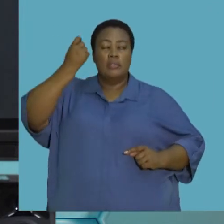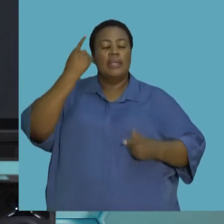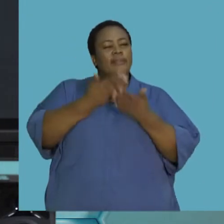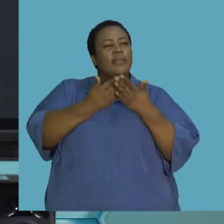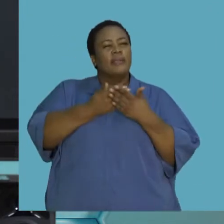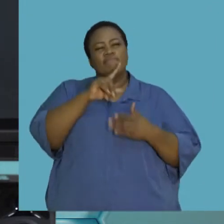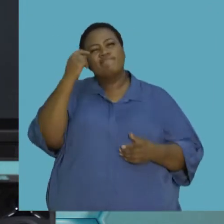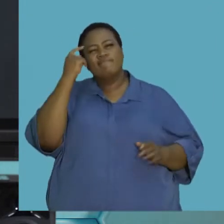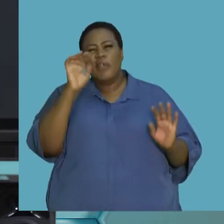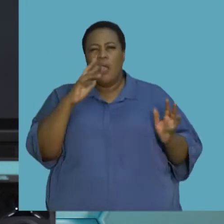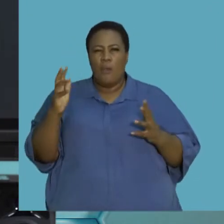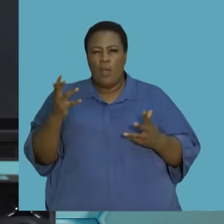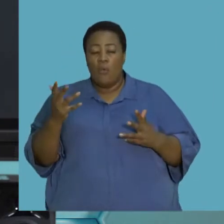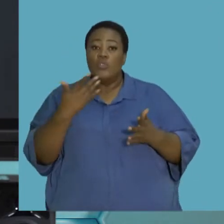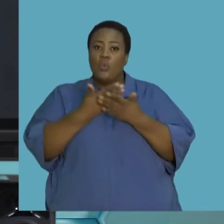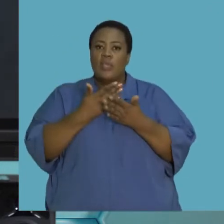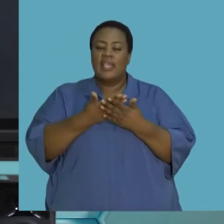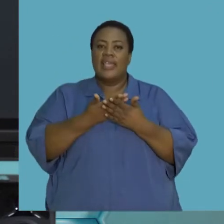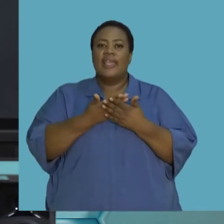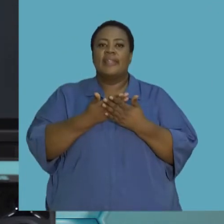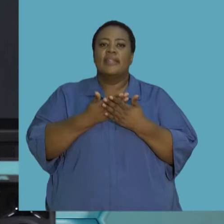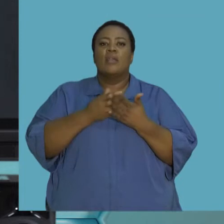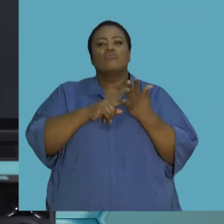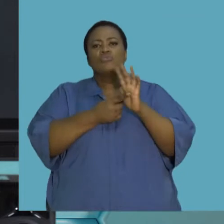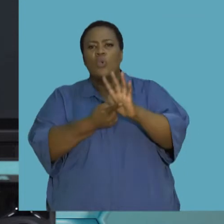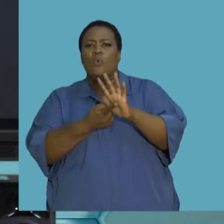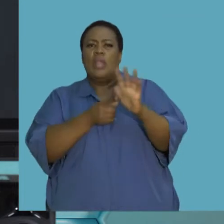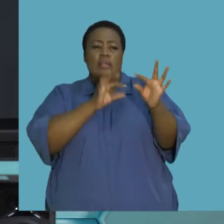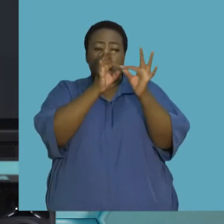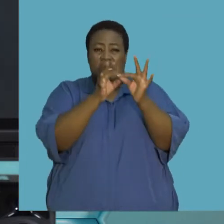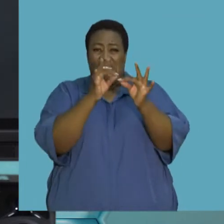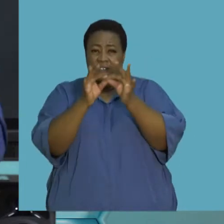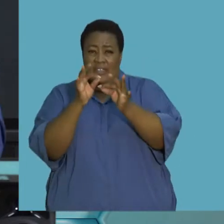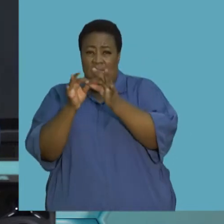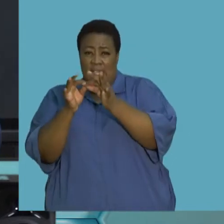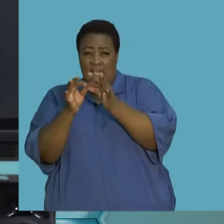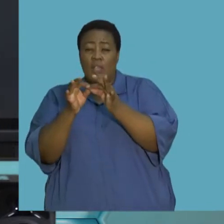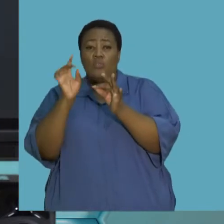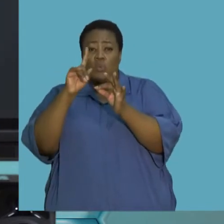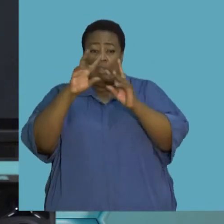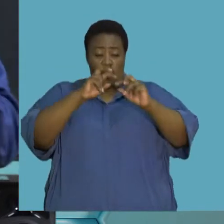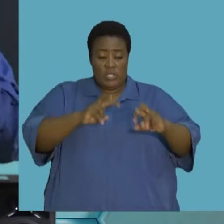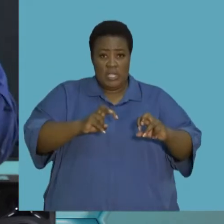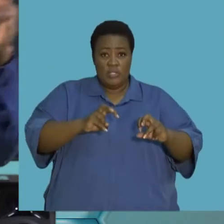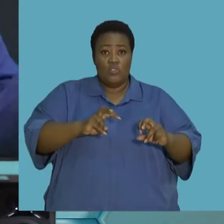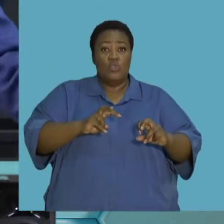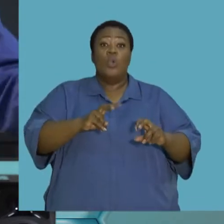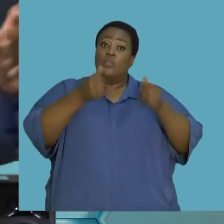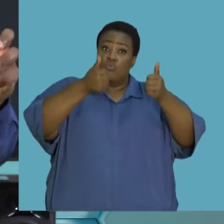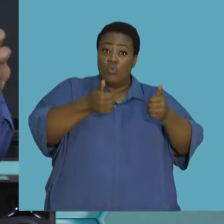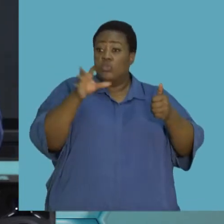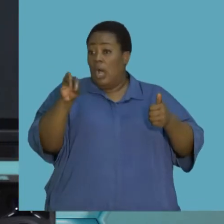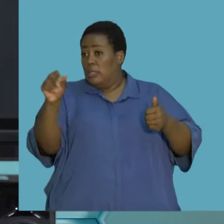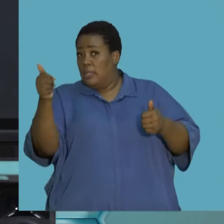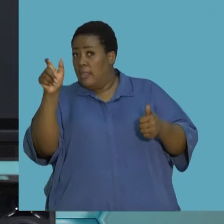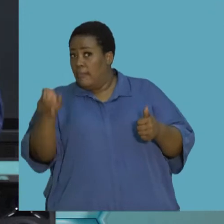thinking and we can point you more specifically to a more pointed direction in your research. So it's often good to ask someone